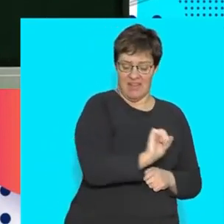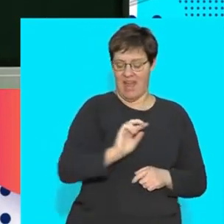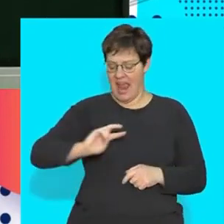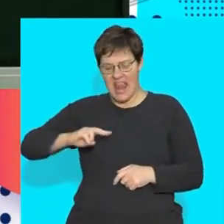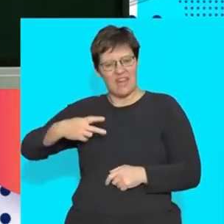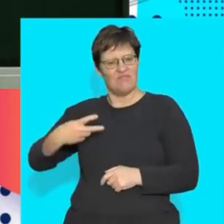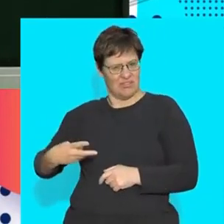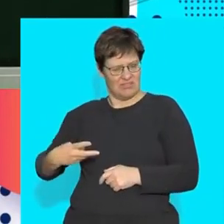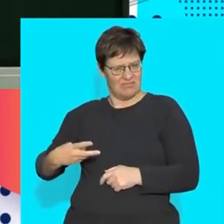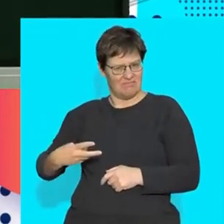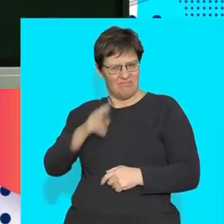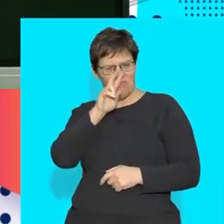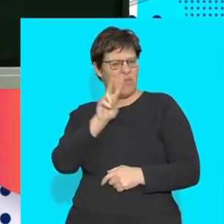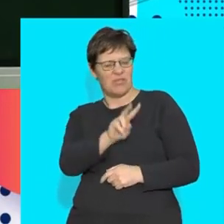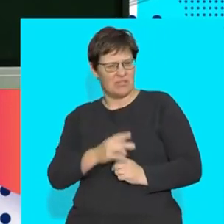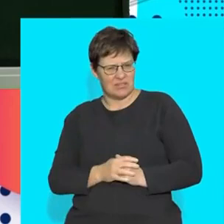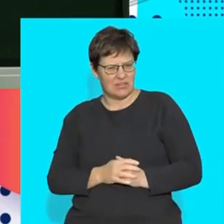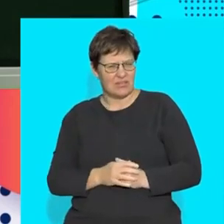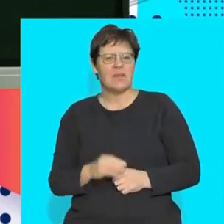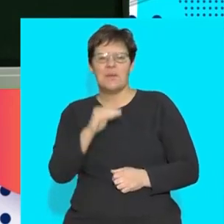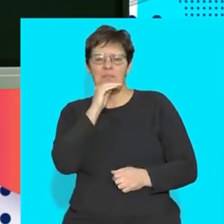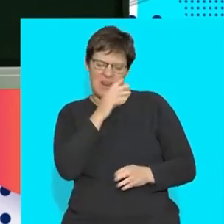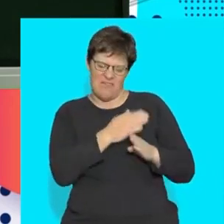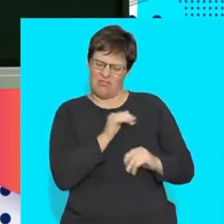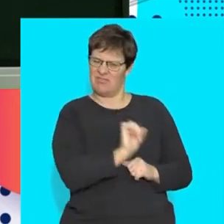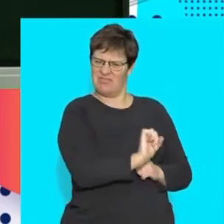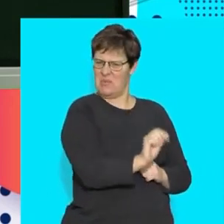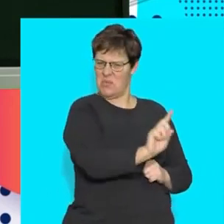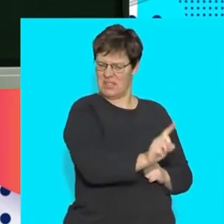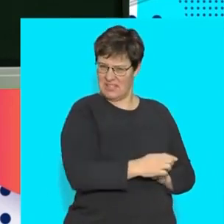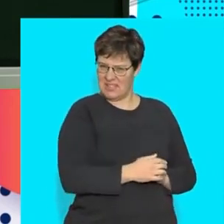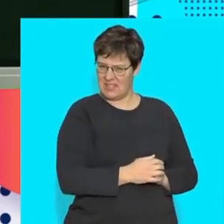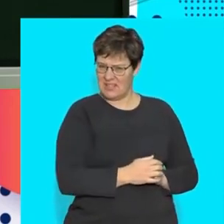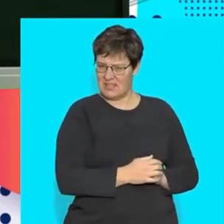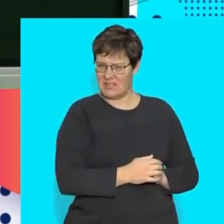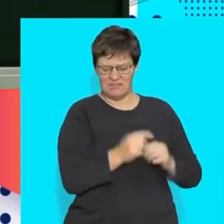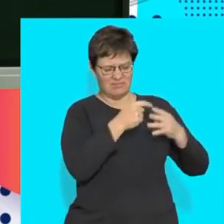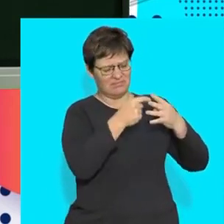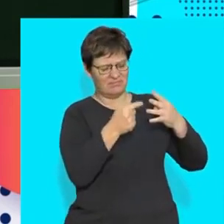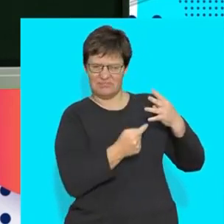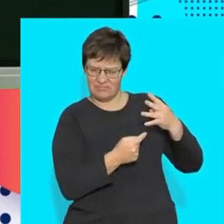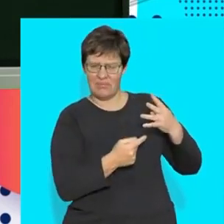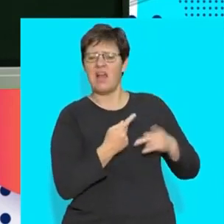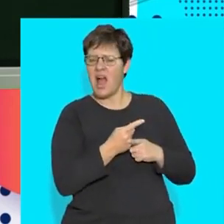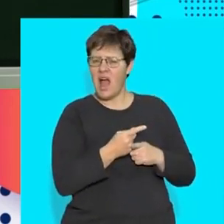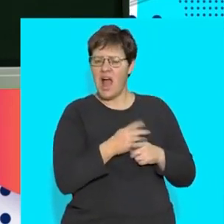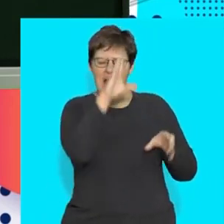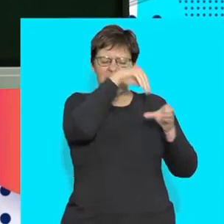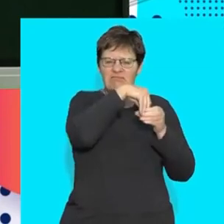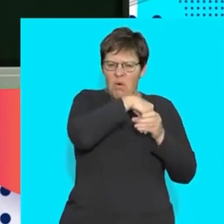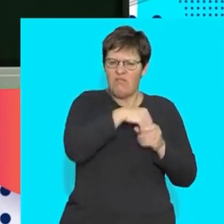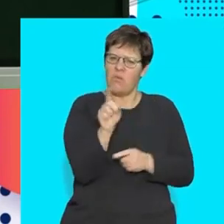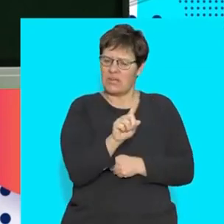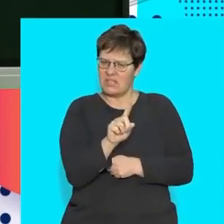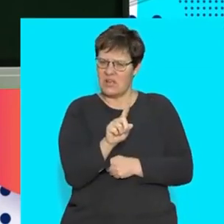inverses. So we're going to look at firstly what is the definition of a function and what are the components of a function and how does a